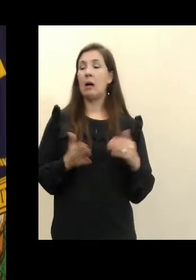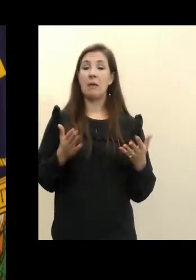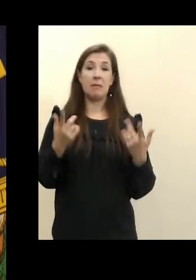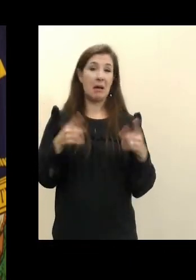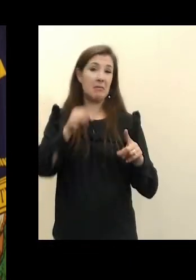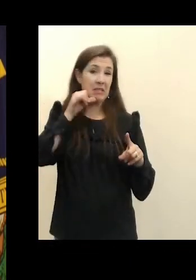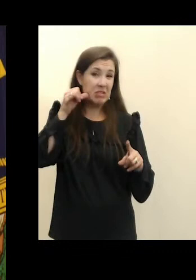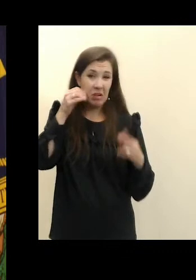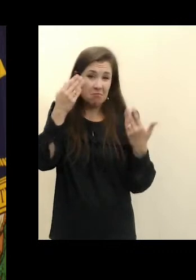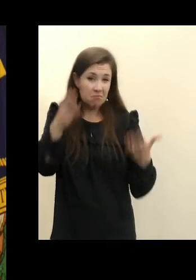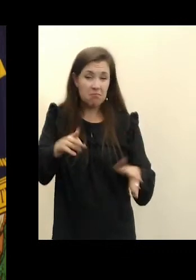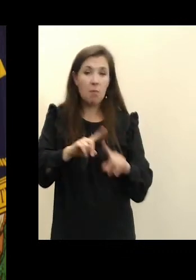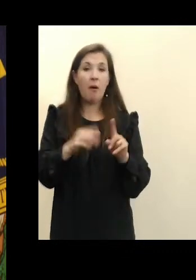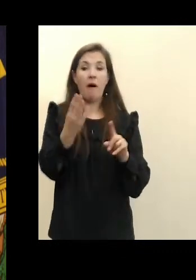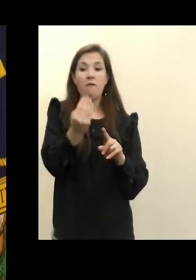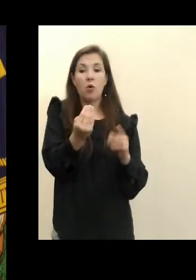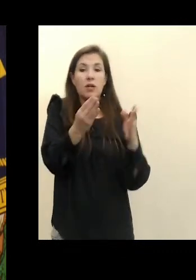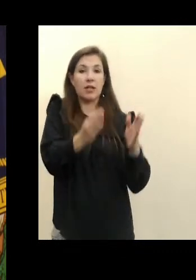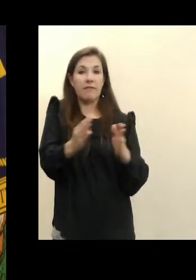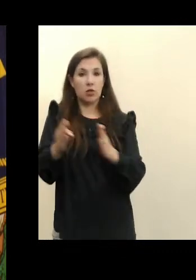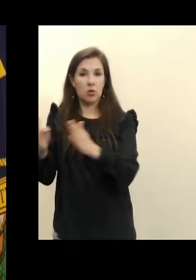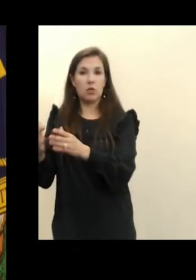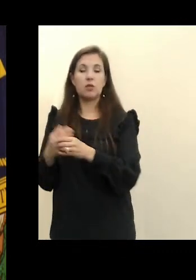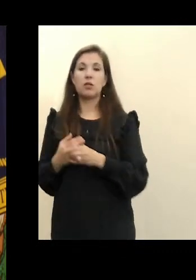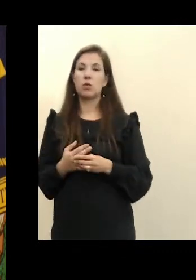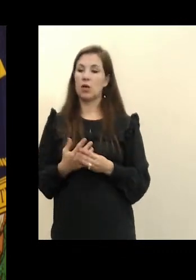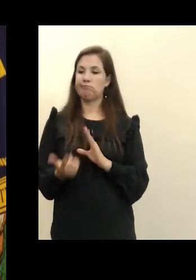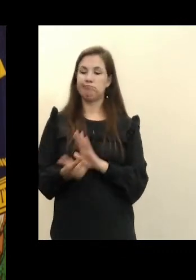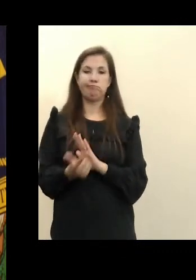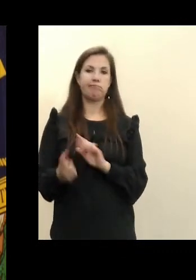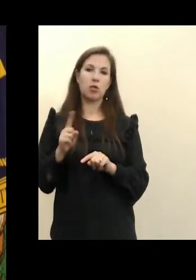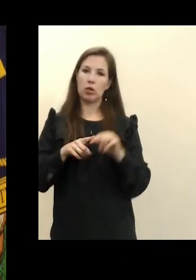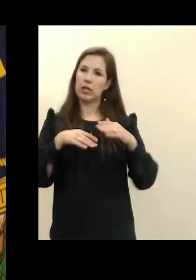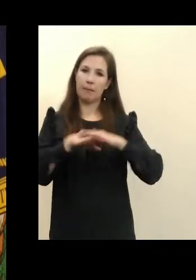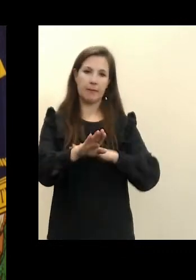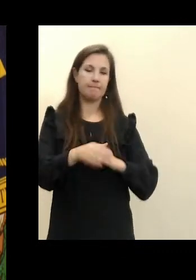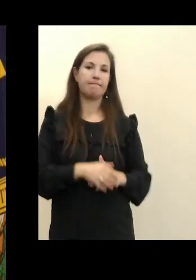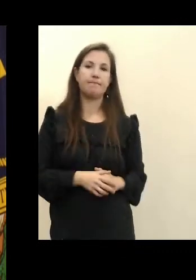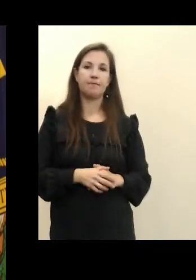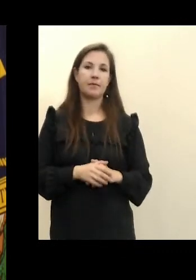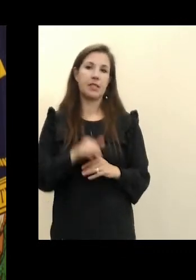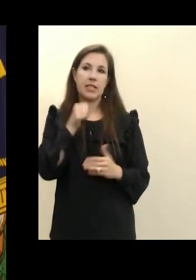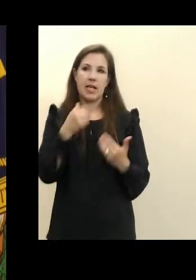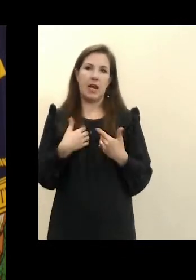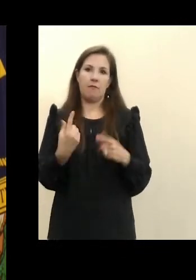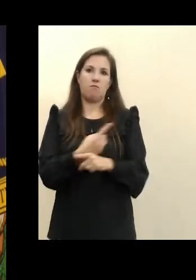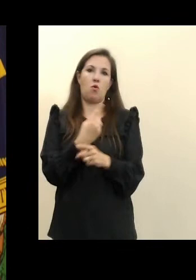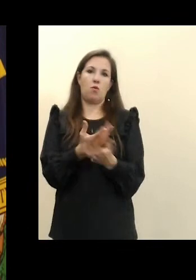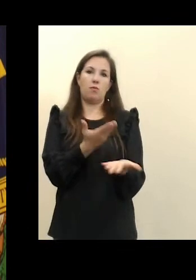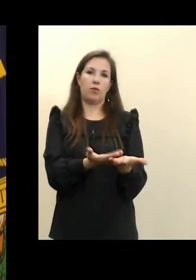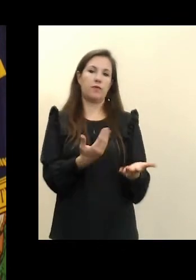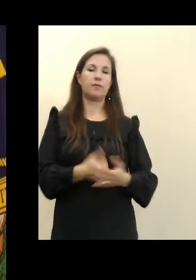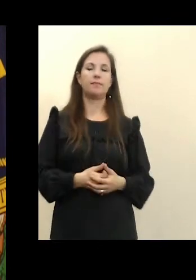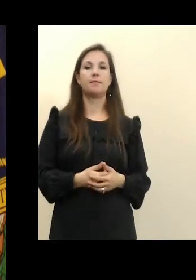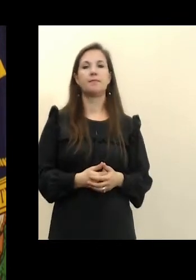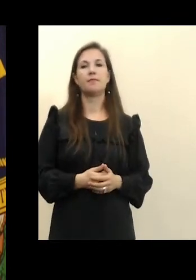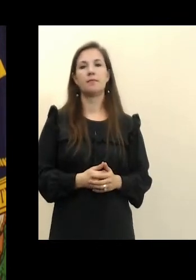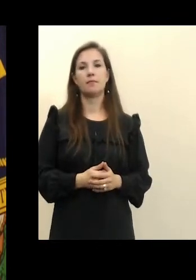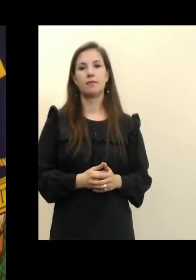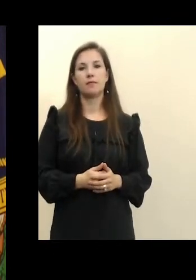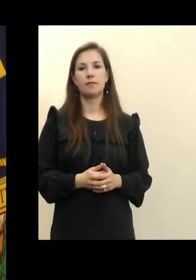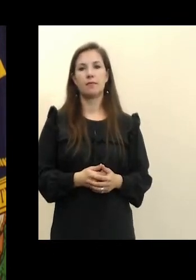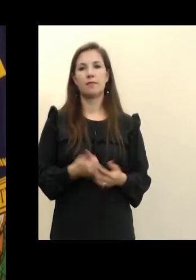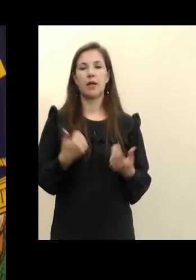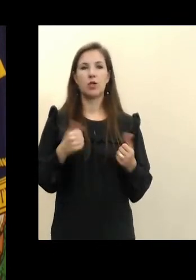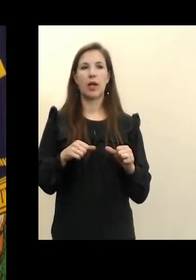yesterday, I don't know, but there were 14 individuals who were not allowed in due to not having appropriate proof, whether they